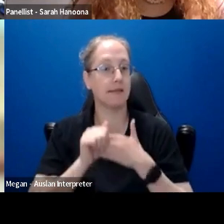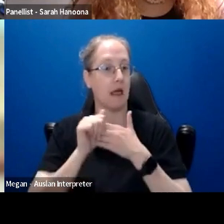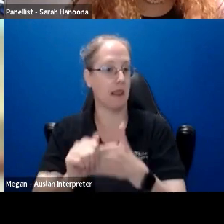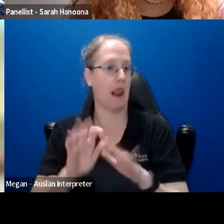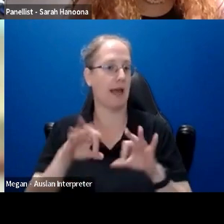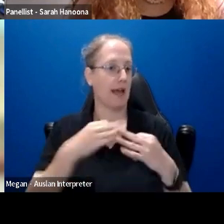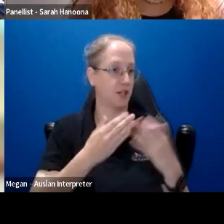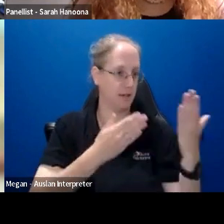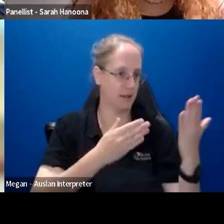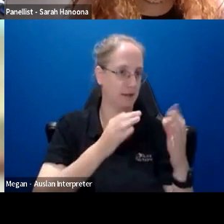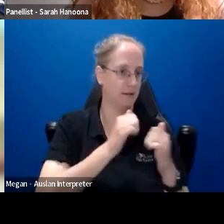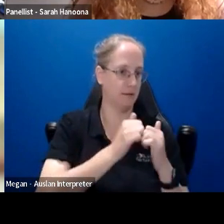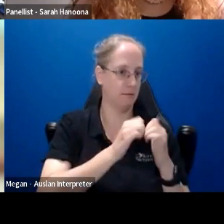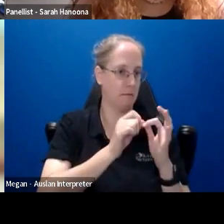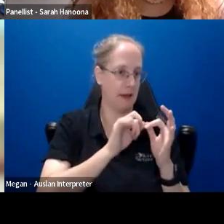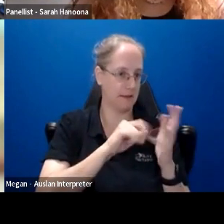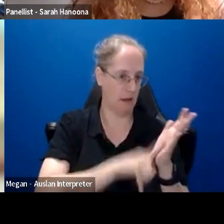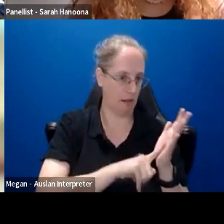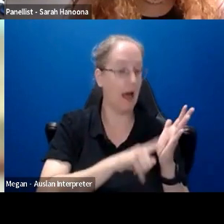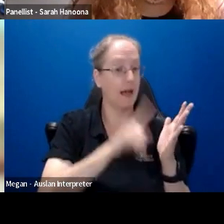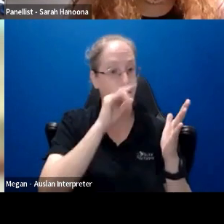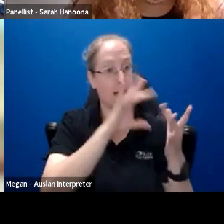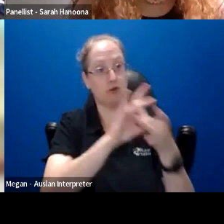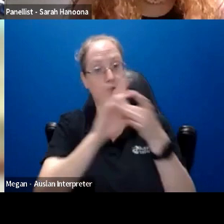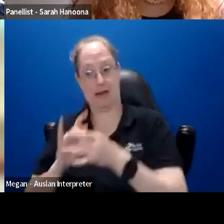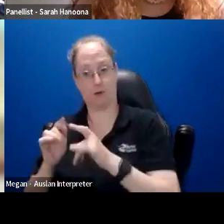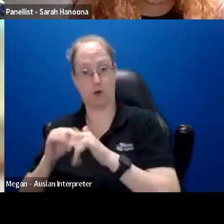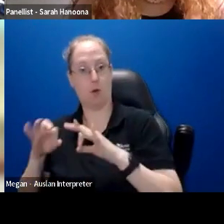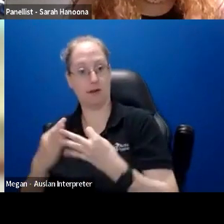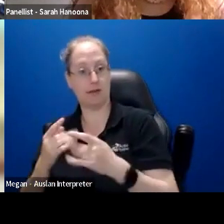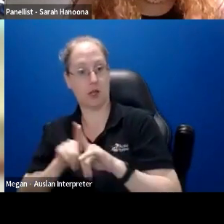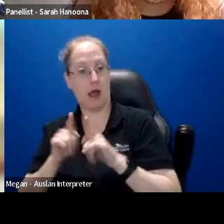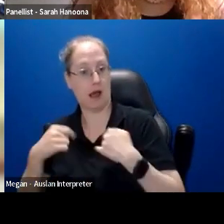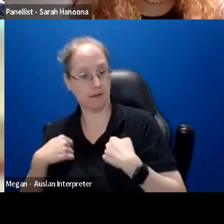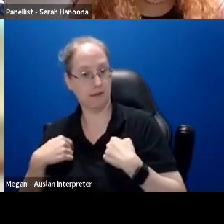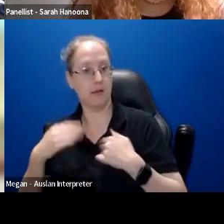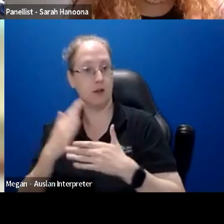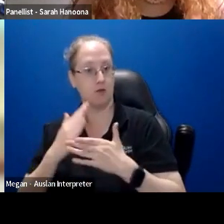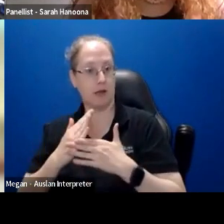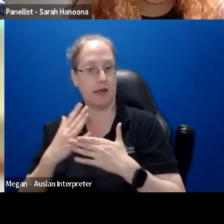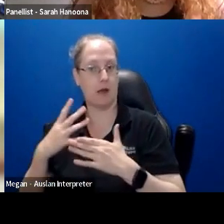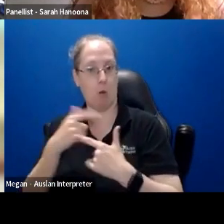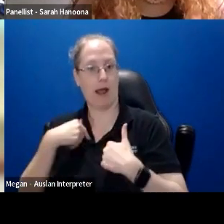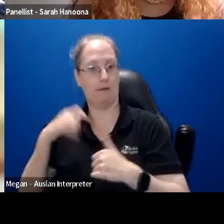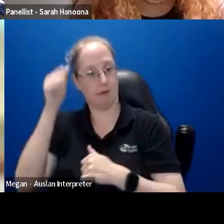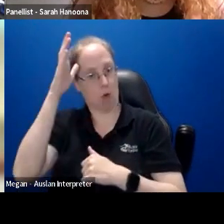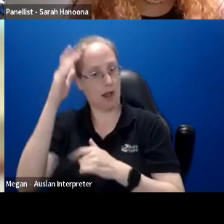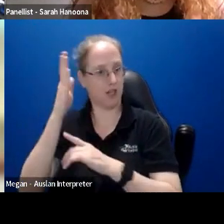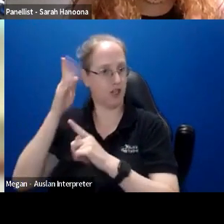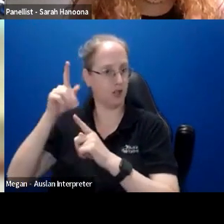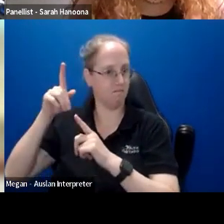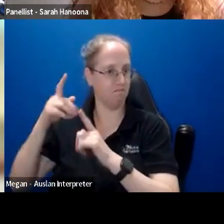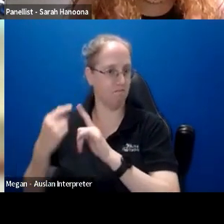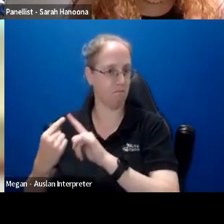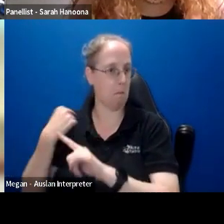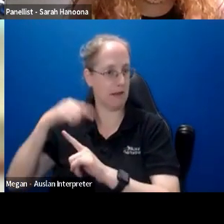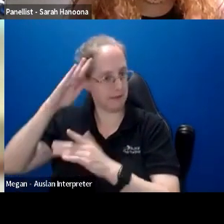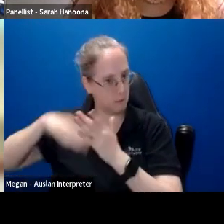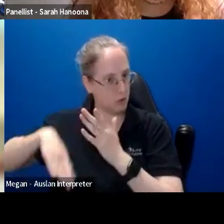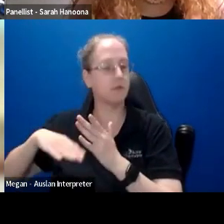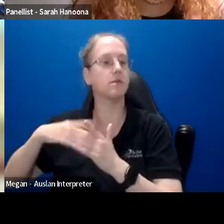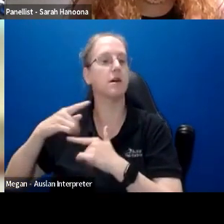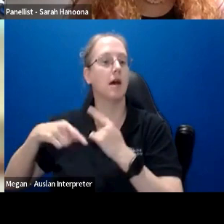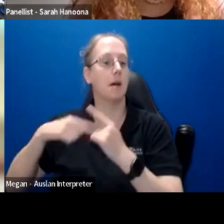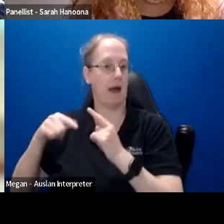Brotherhood, has been able to engage an organisation like us that really have the runs on the board in terms of place-based. You know, we're